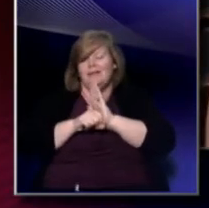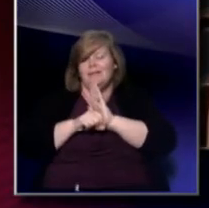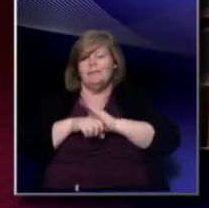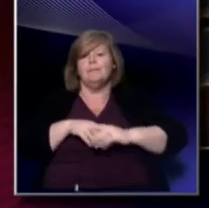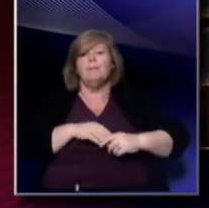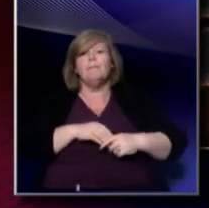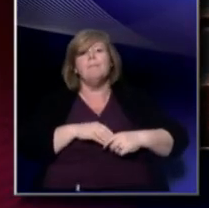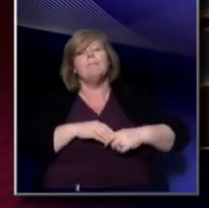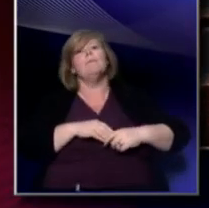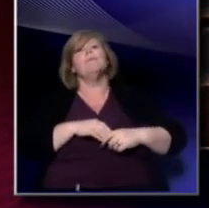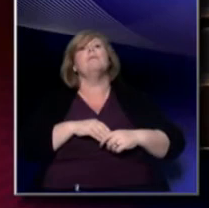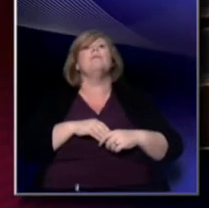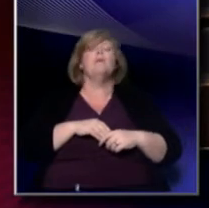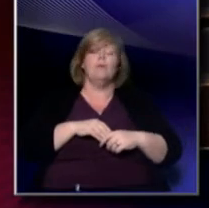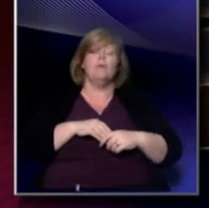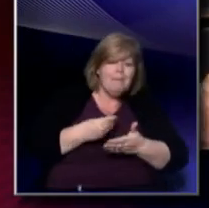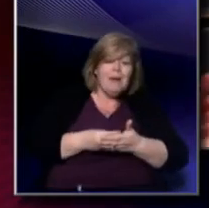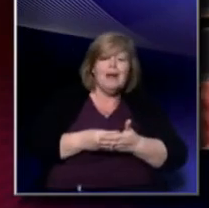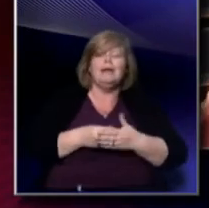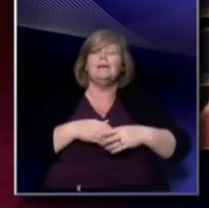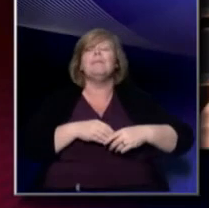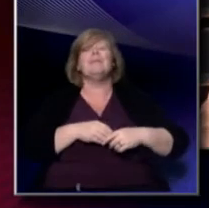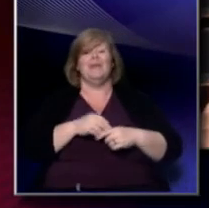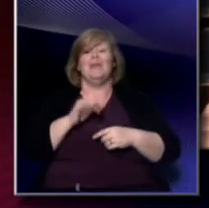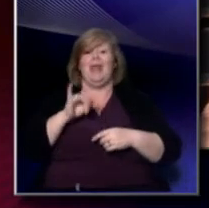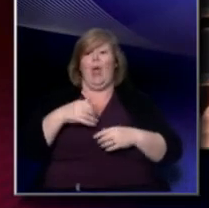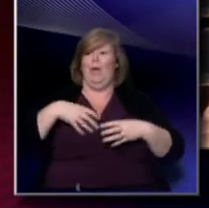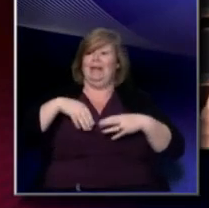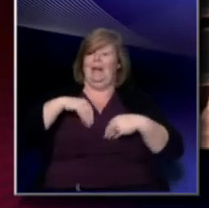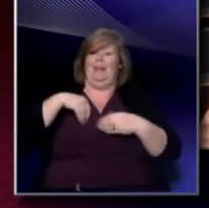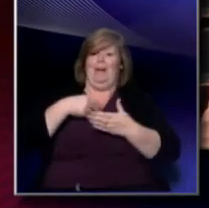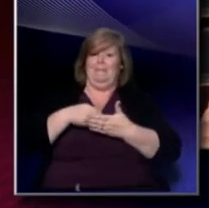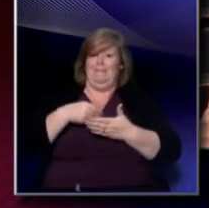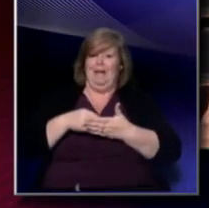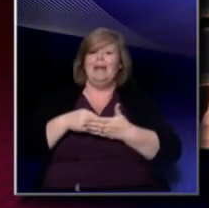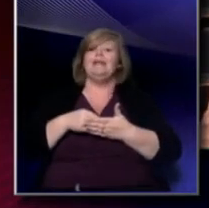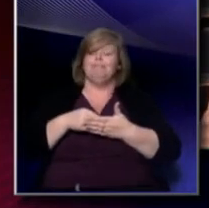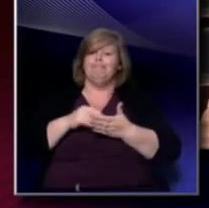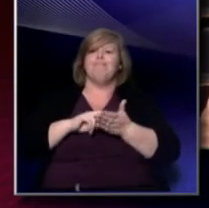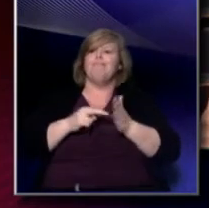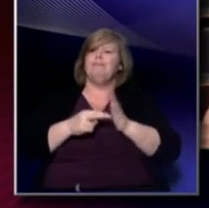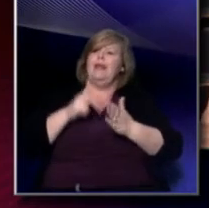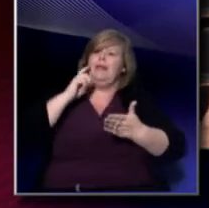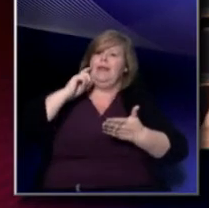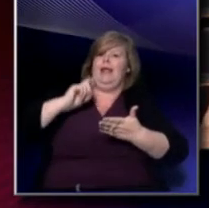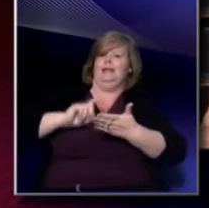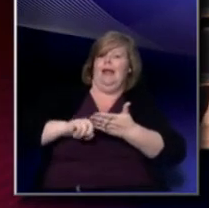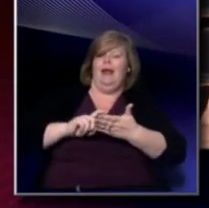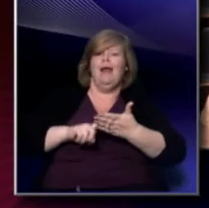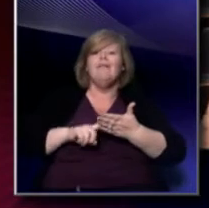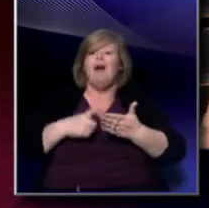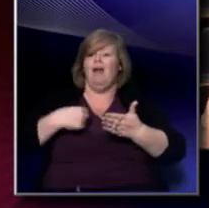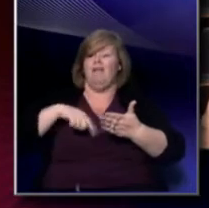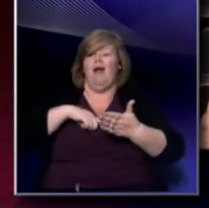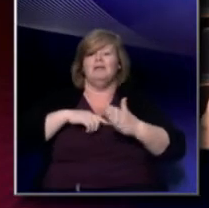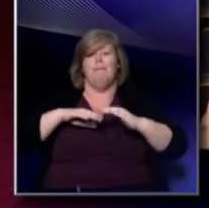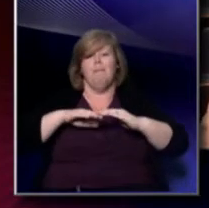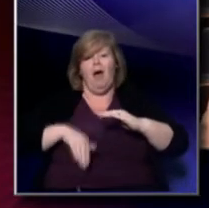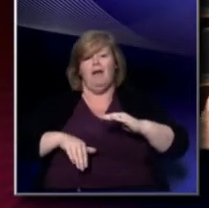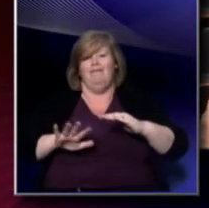And so, okay. For in the state of Arizona, we are identified as in the bottom 5% of Arizona schools, of those schools